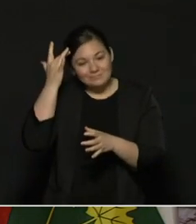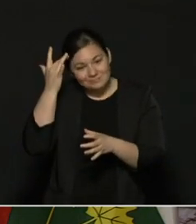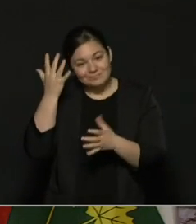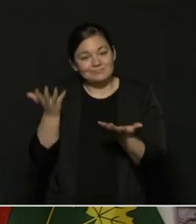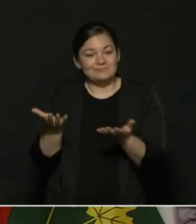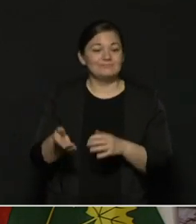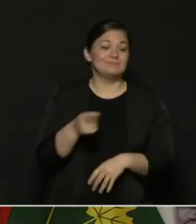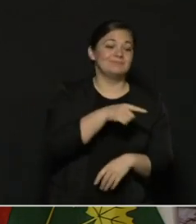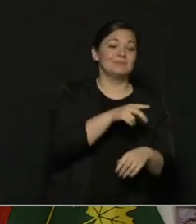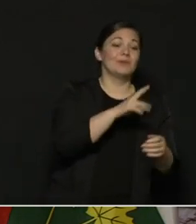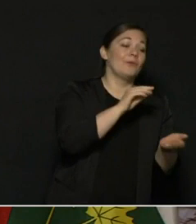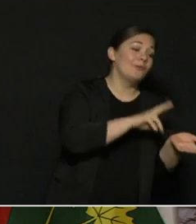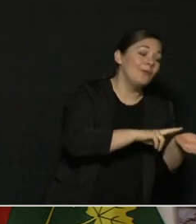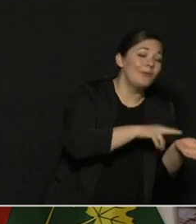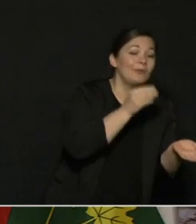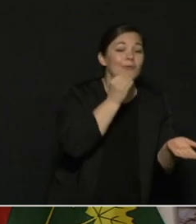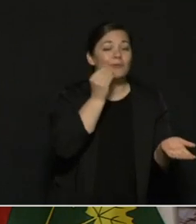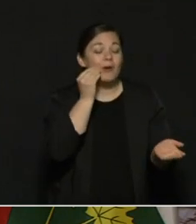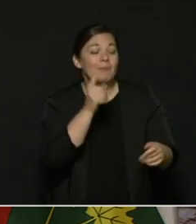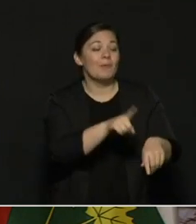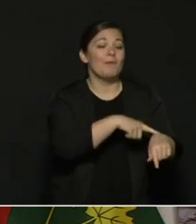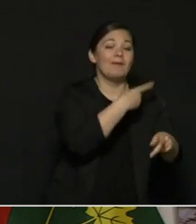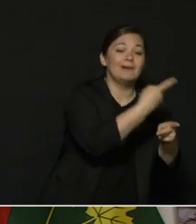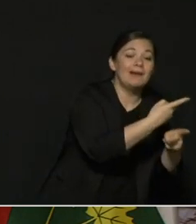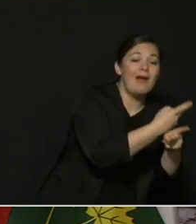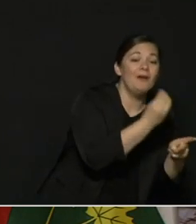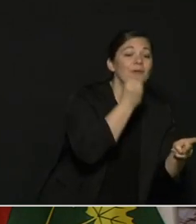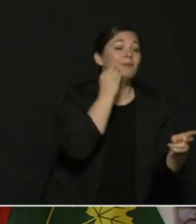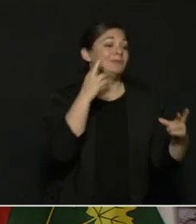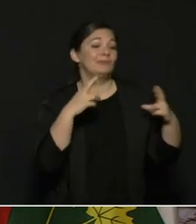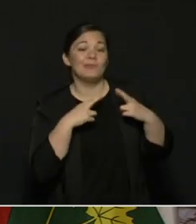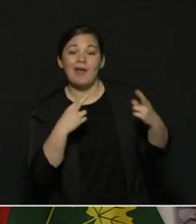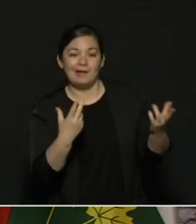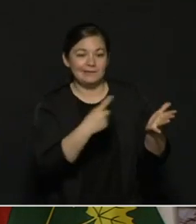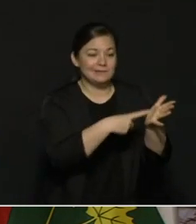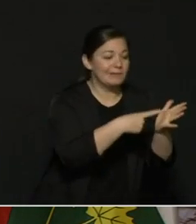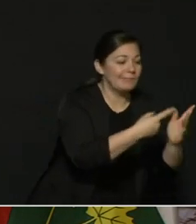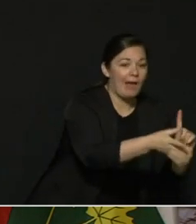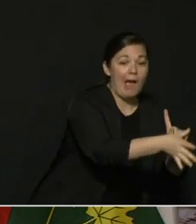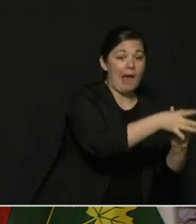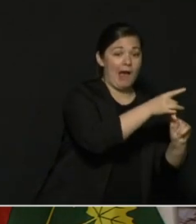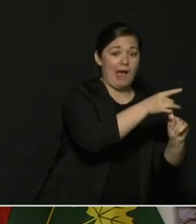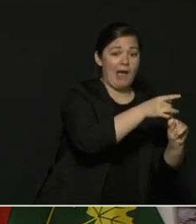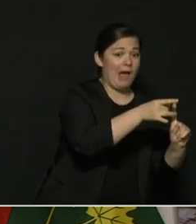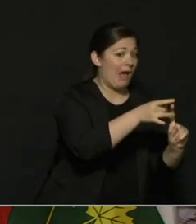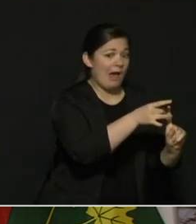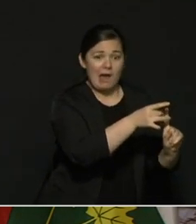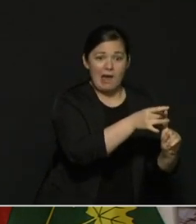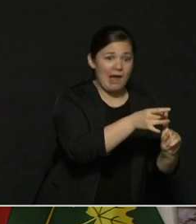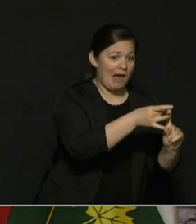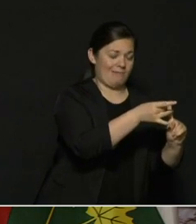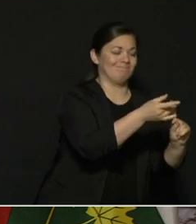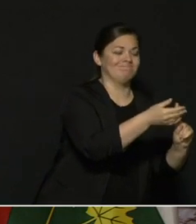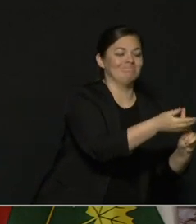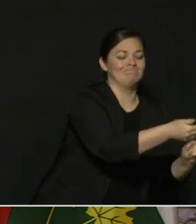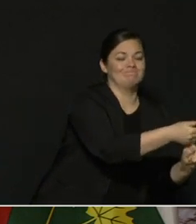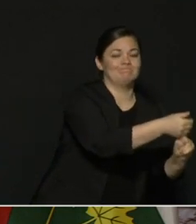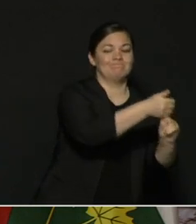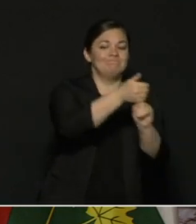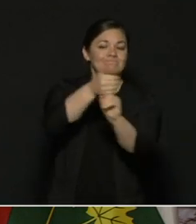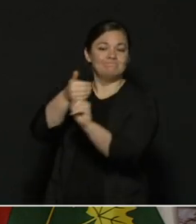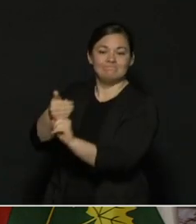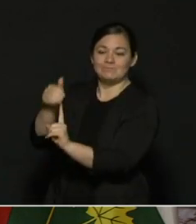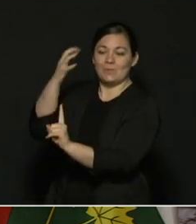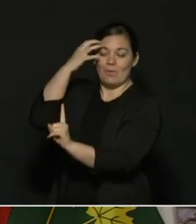long-term care concerns and lack of and holding back on some of those repatriation from hospitals to long-term care